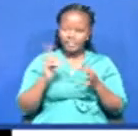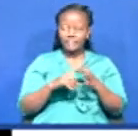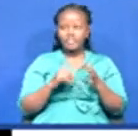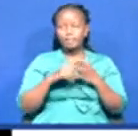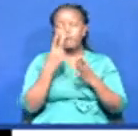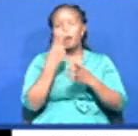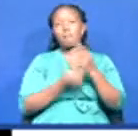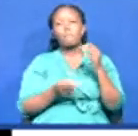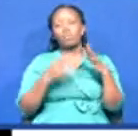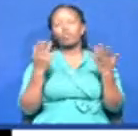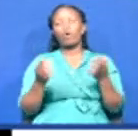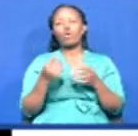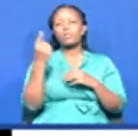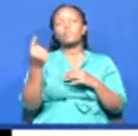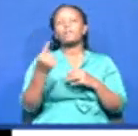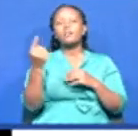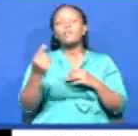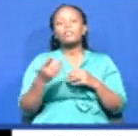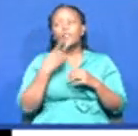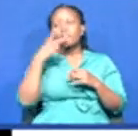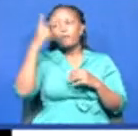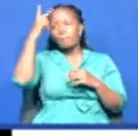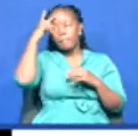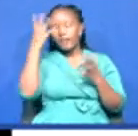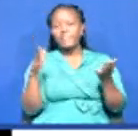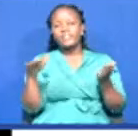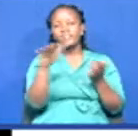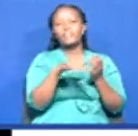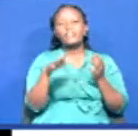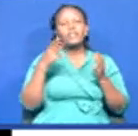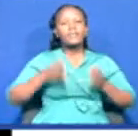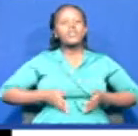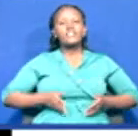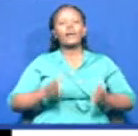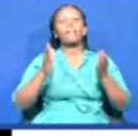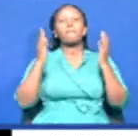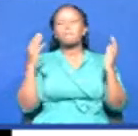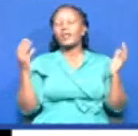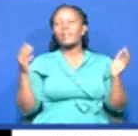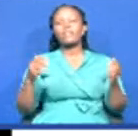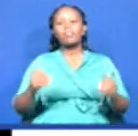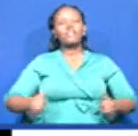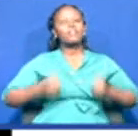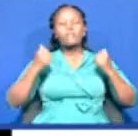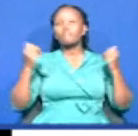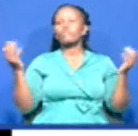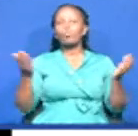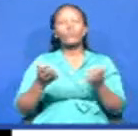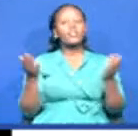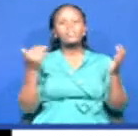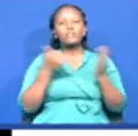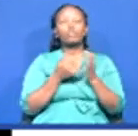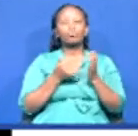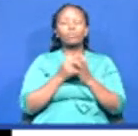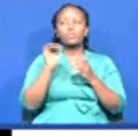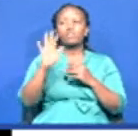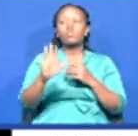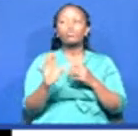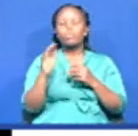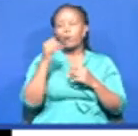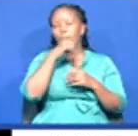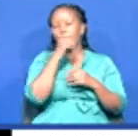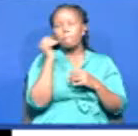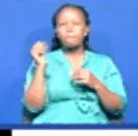or a single parent, the place of birth, maybe the place where you live, and so on, including even your PIN number. So